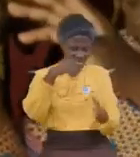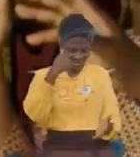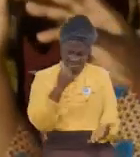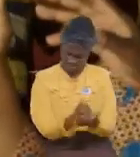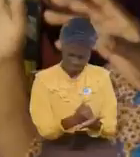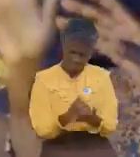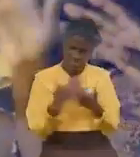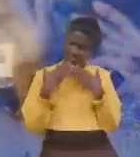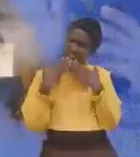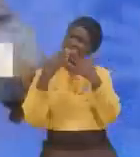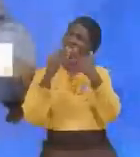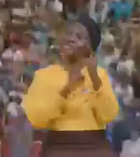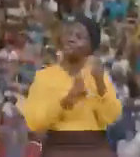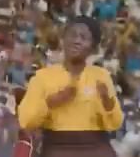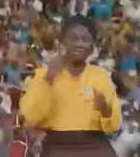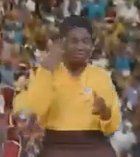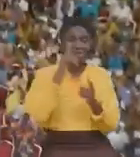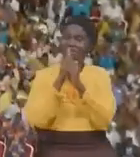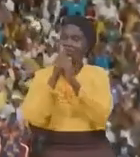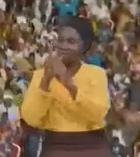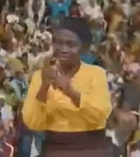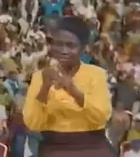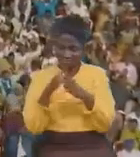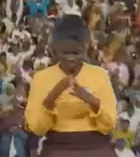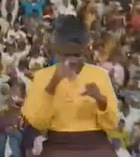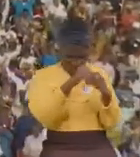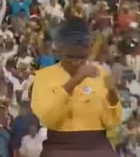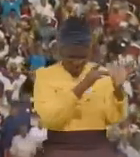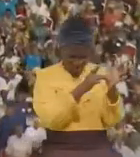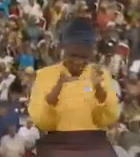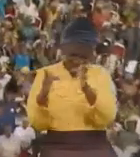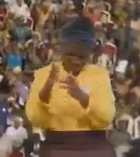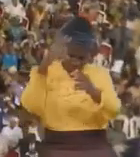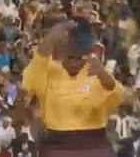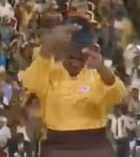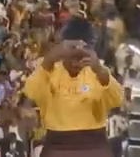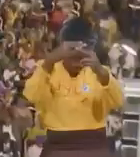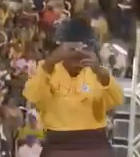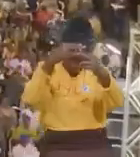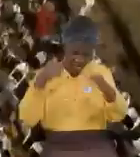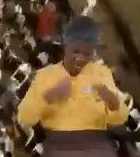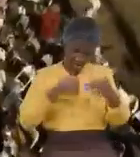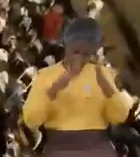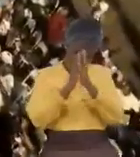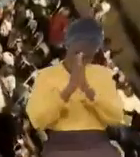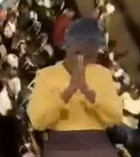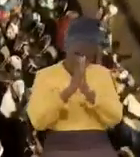Thank you, Lord, for the answer. In Jesus' name we pray.